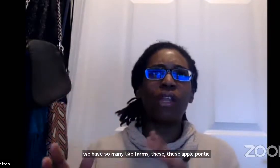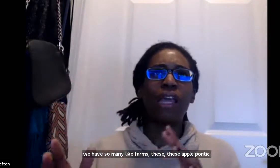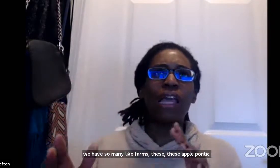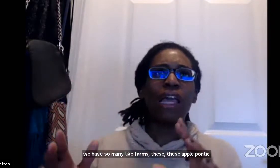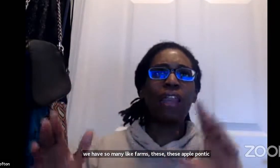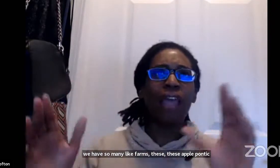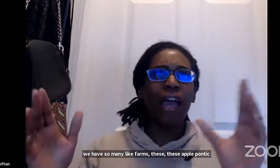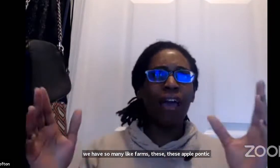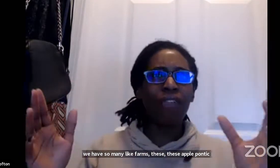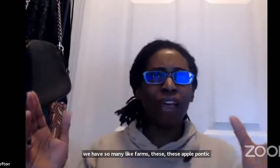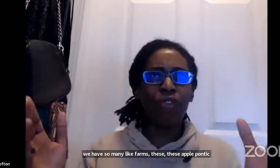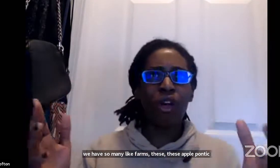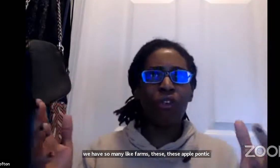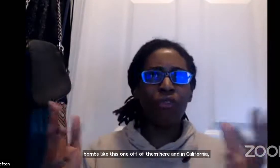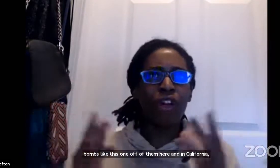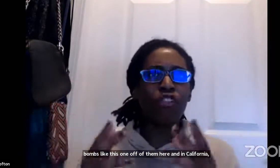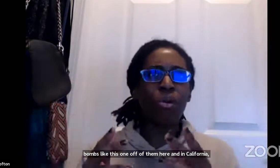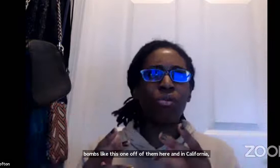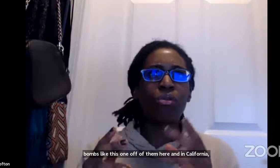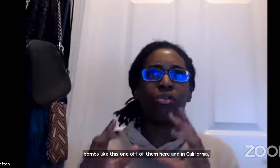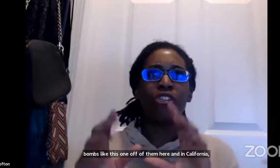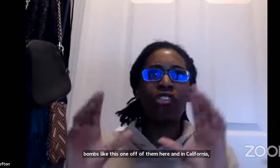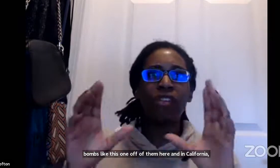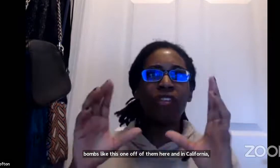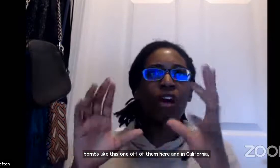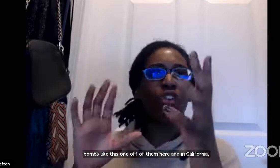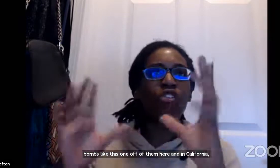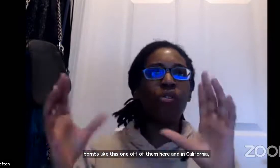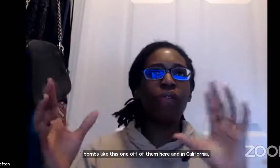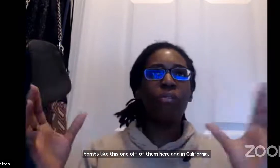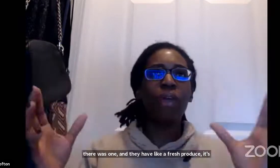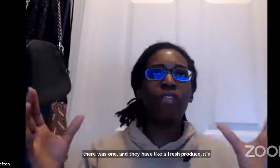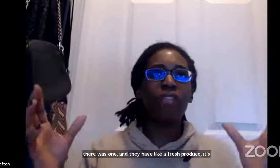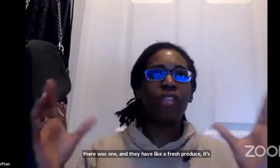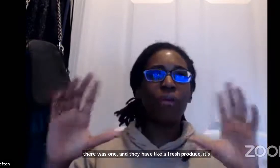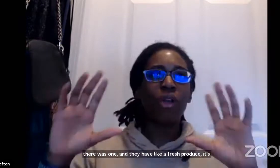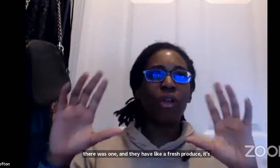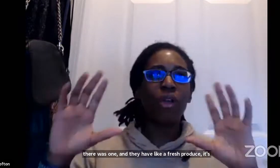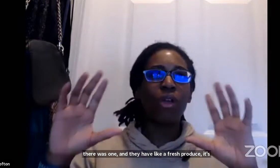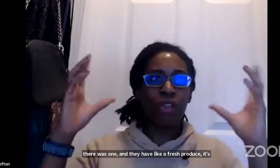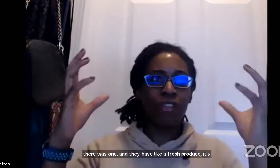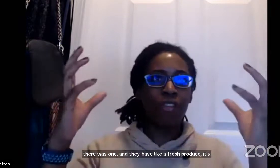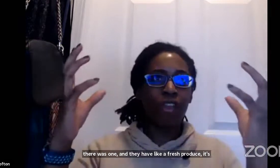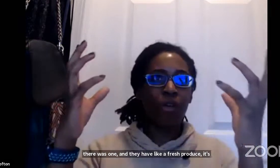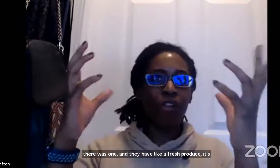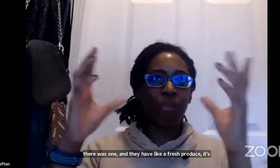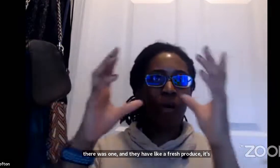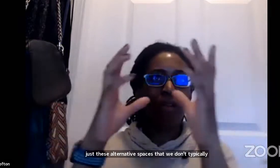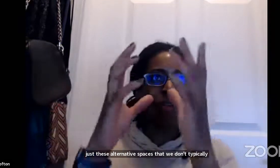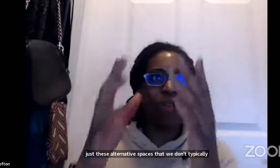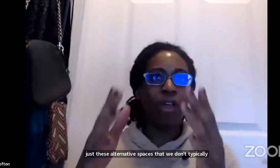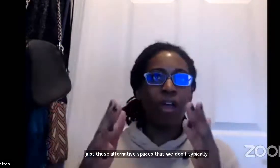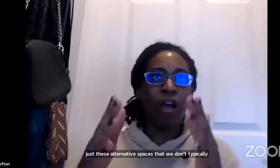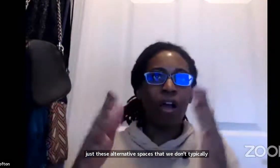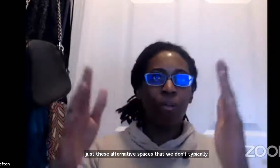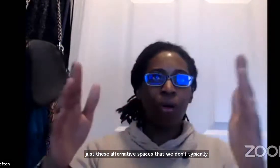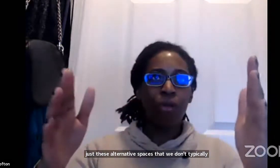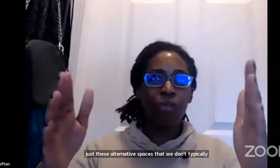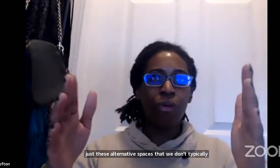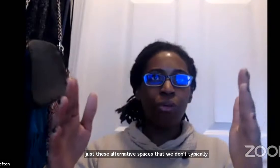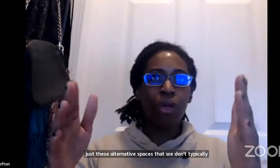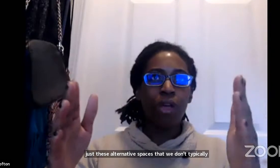was one, and they have like fresh produce. It's just these alternative spaces that we don't typically consider as part of